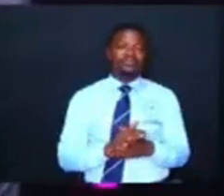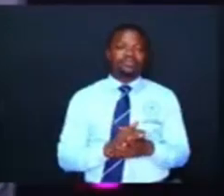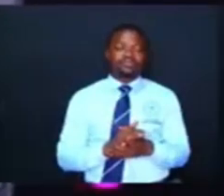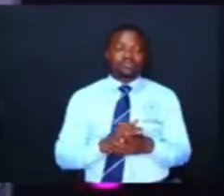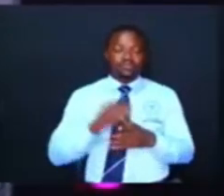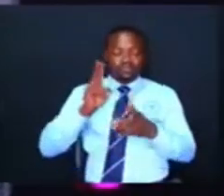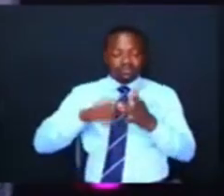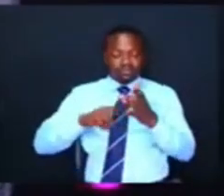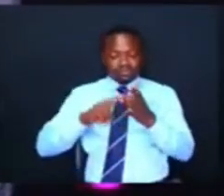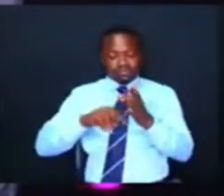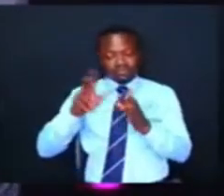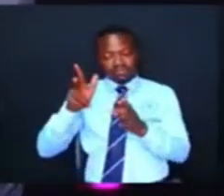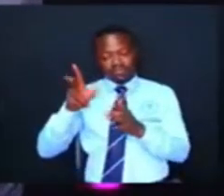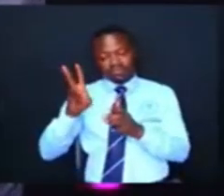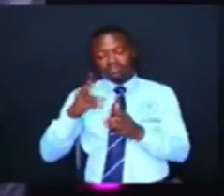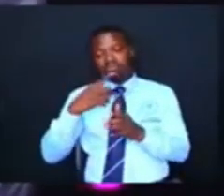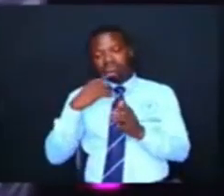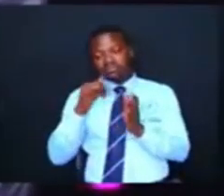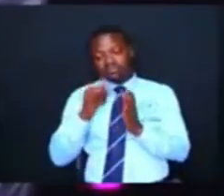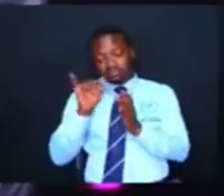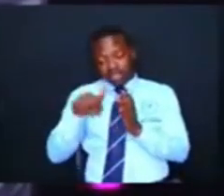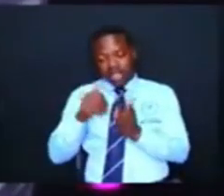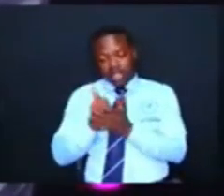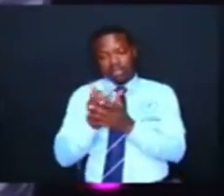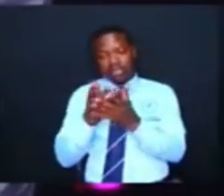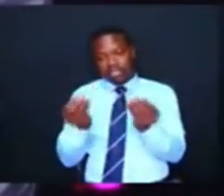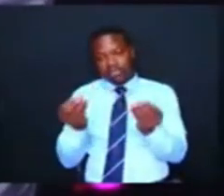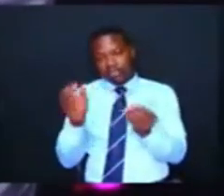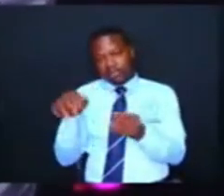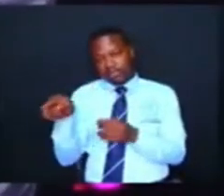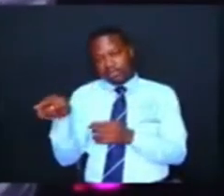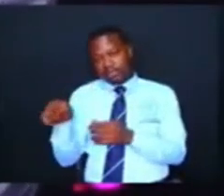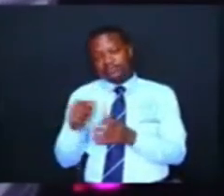36 offers the solution. Be